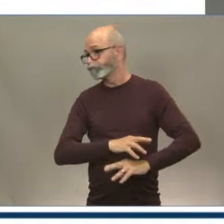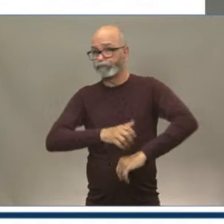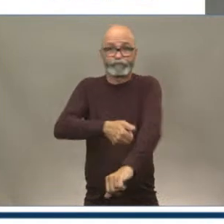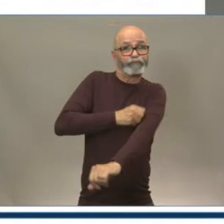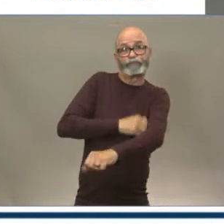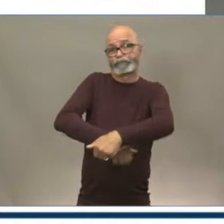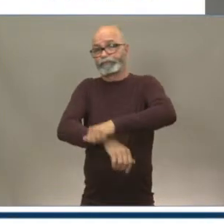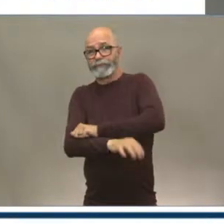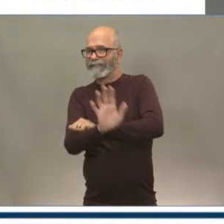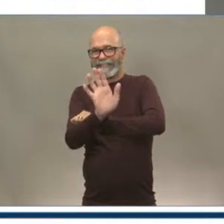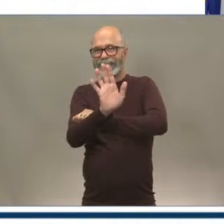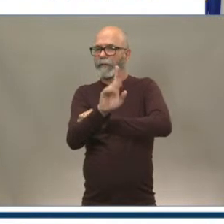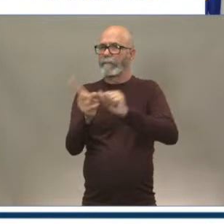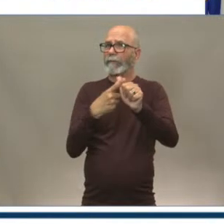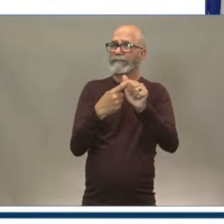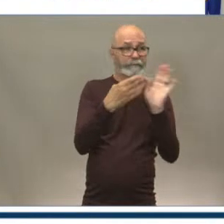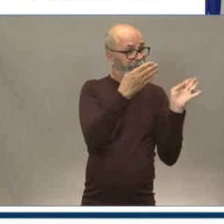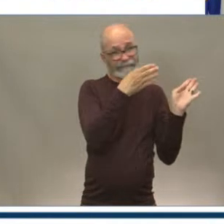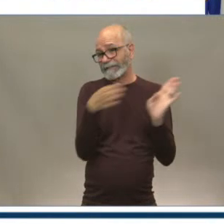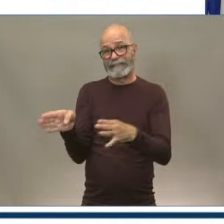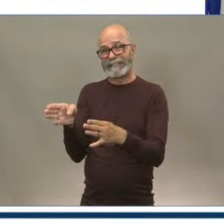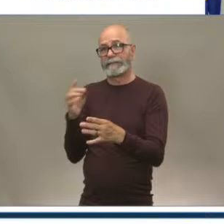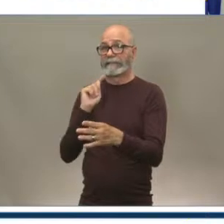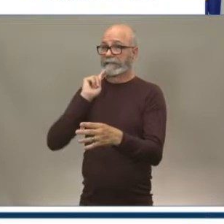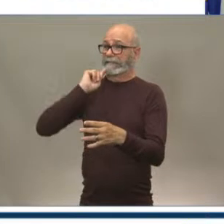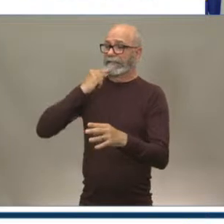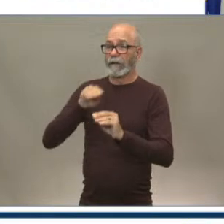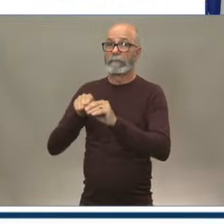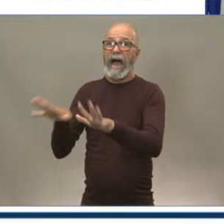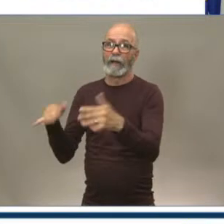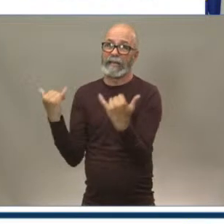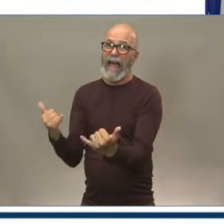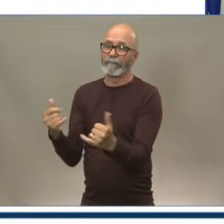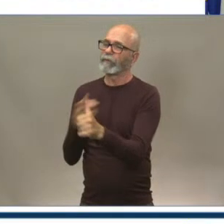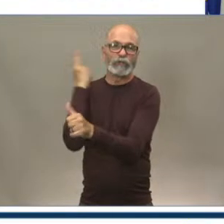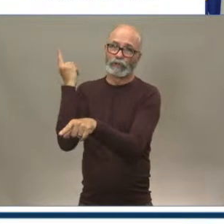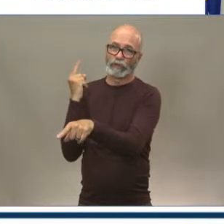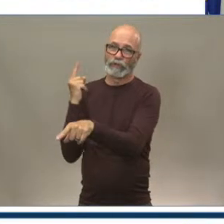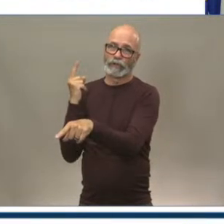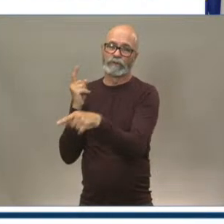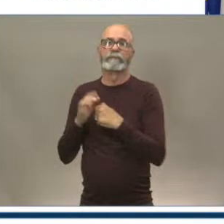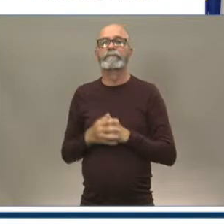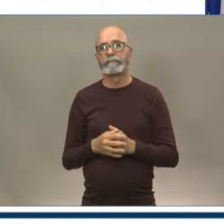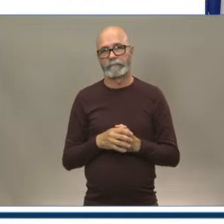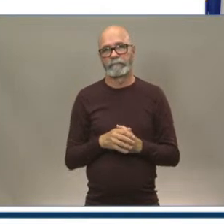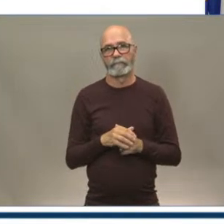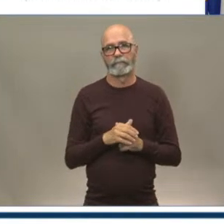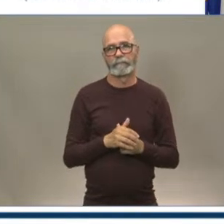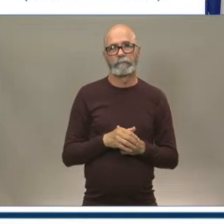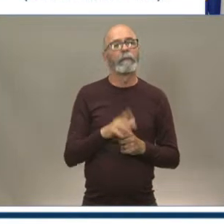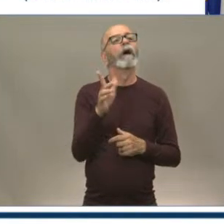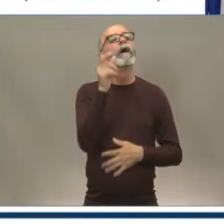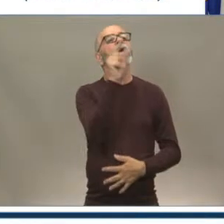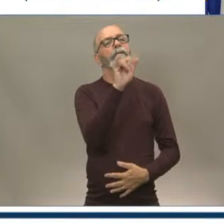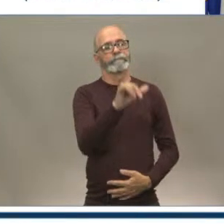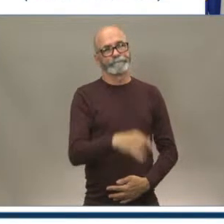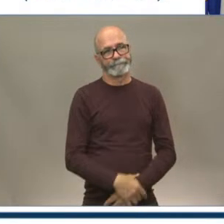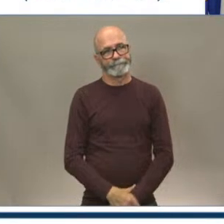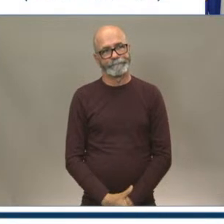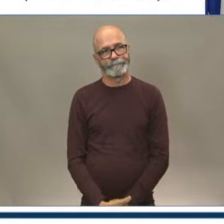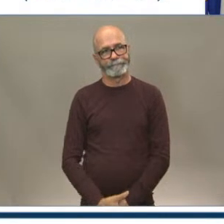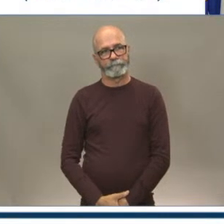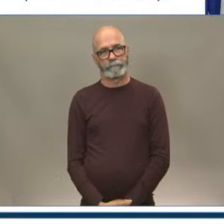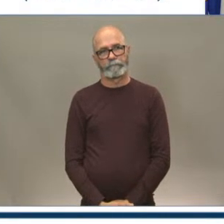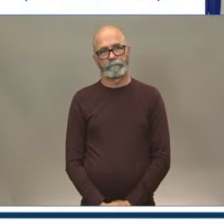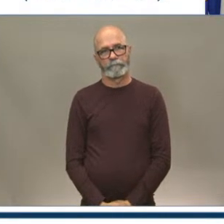serious outbreak. Go ahead with your follow-up, Tim. Yeah, do you have any